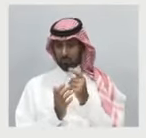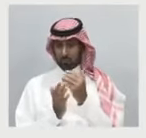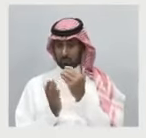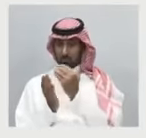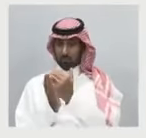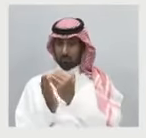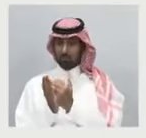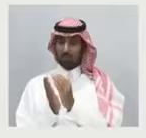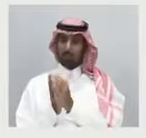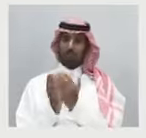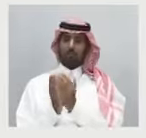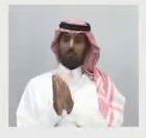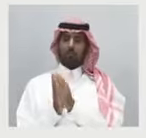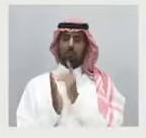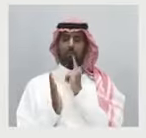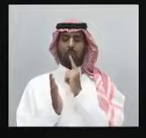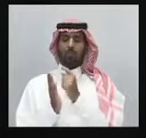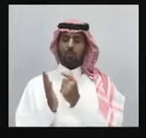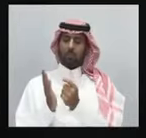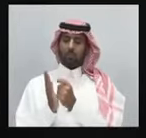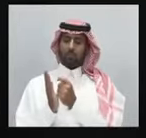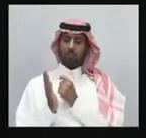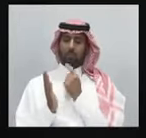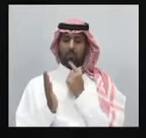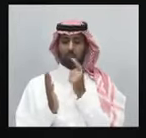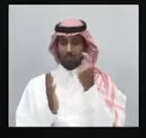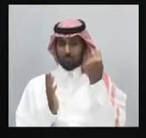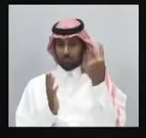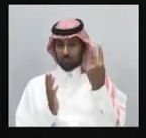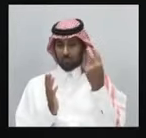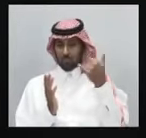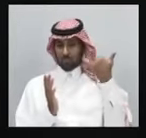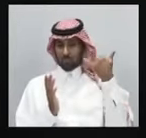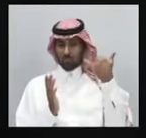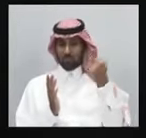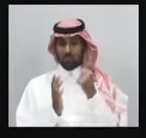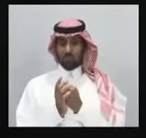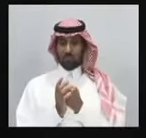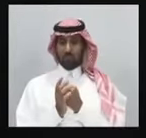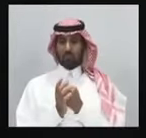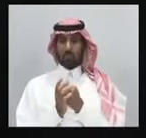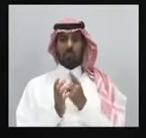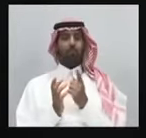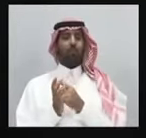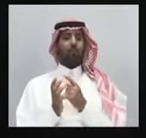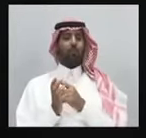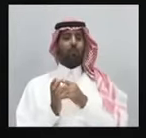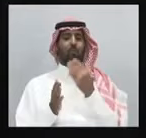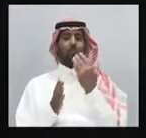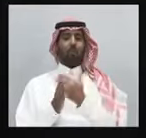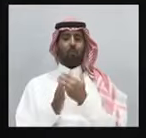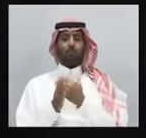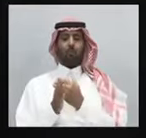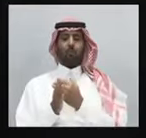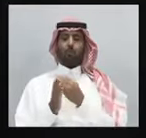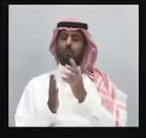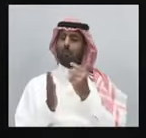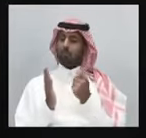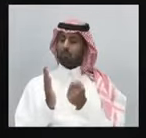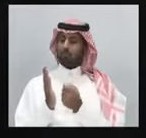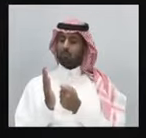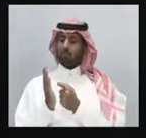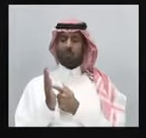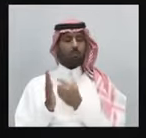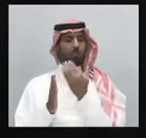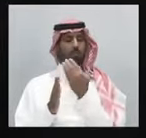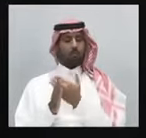letter, you highlight two things are important. You will highlight why you are writing this letter,